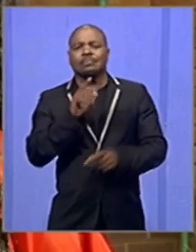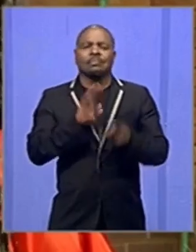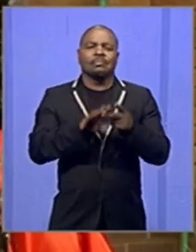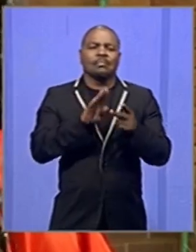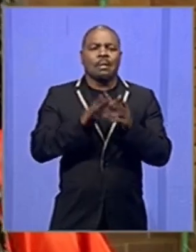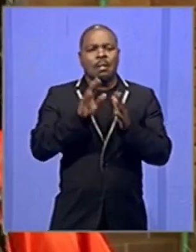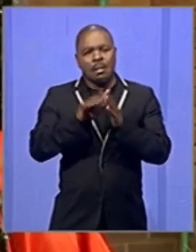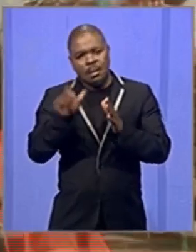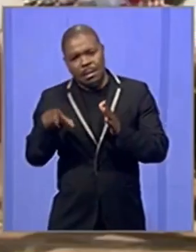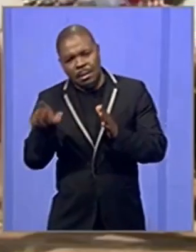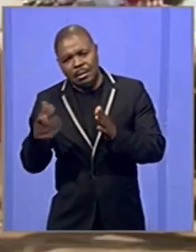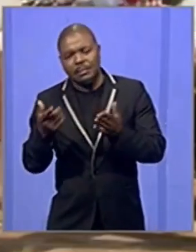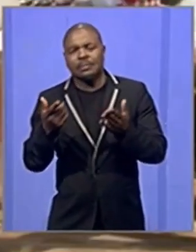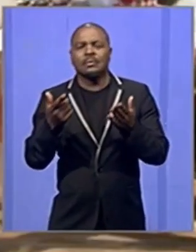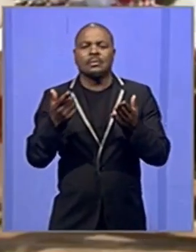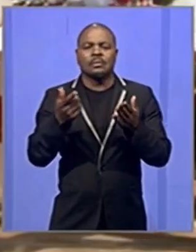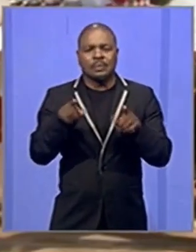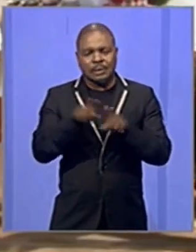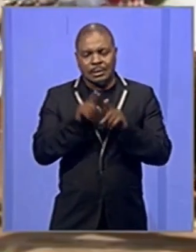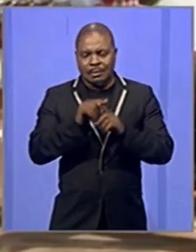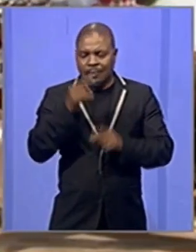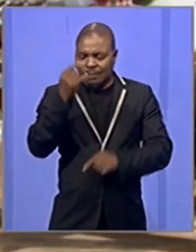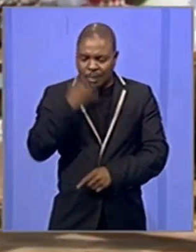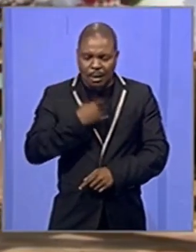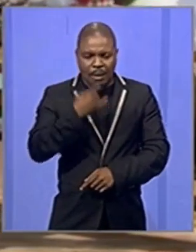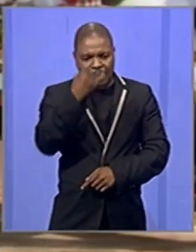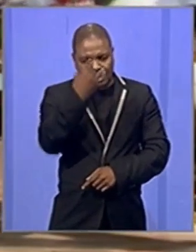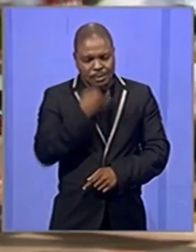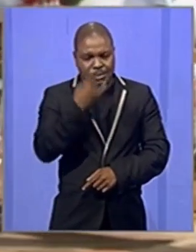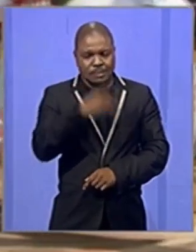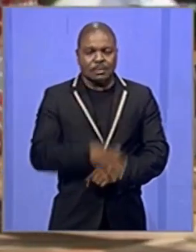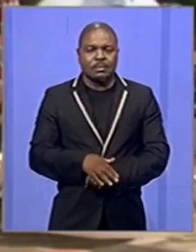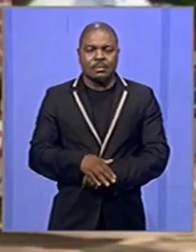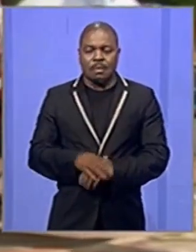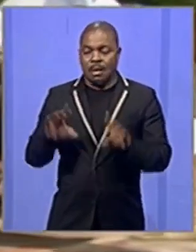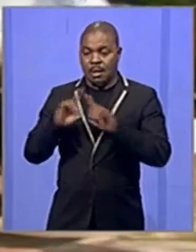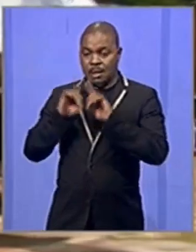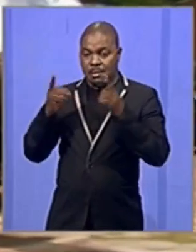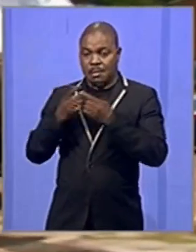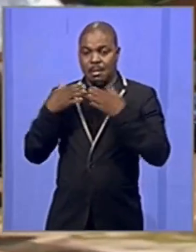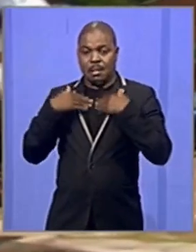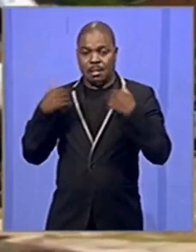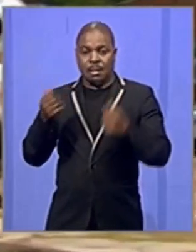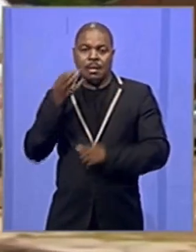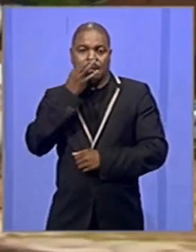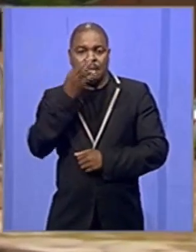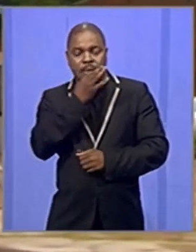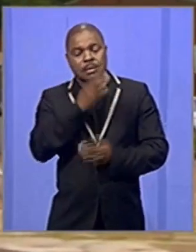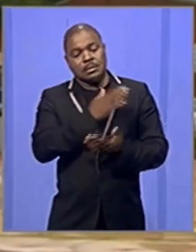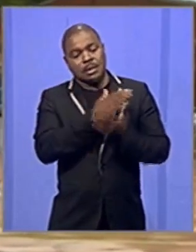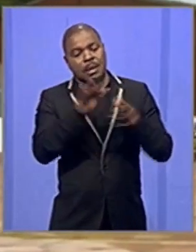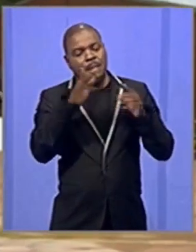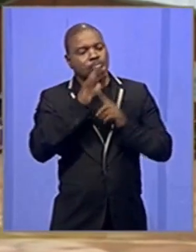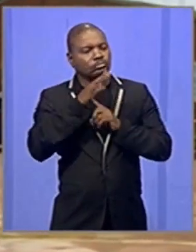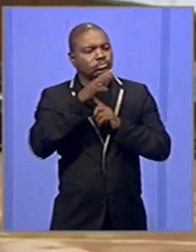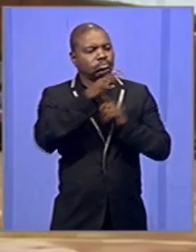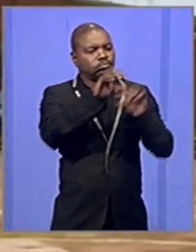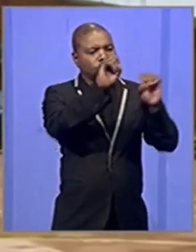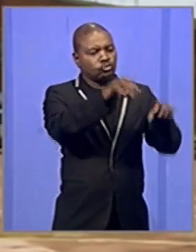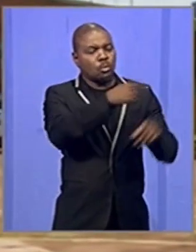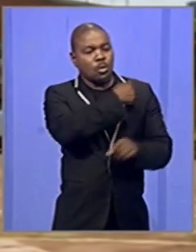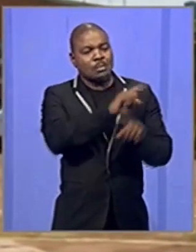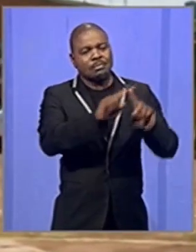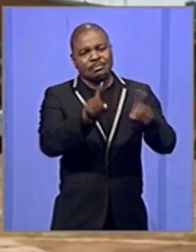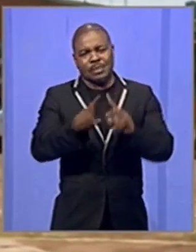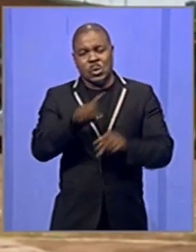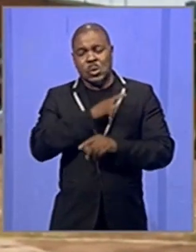the learners, they were just crying. Kgoro ya maphelong e re ba bangwe ba balwetši ba fofišeditšwe maokelong a go fapana ka